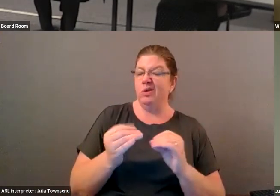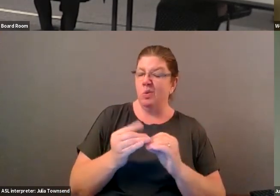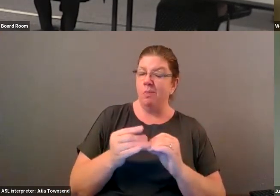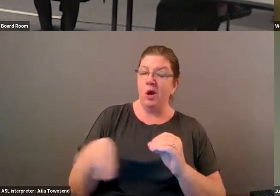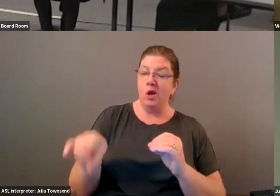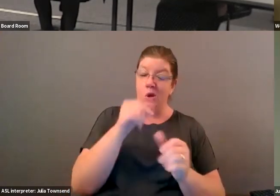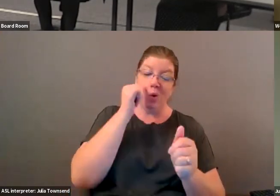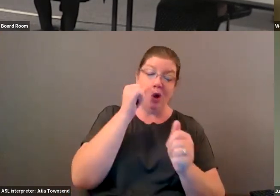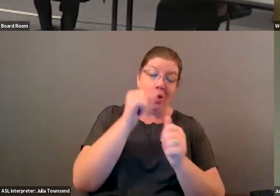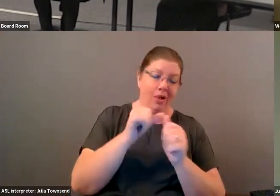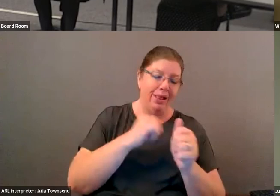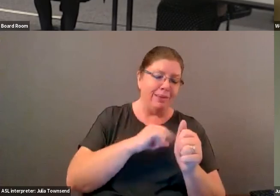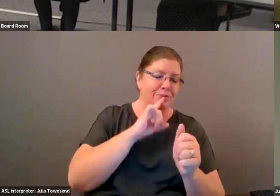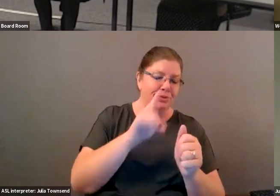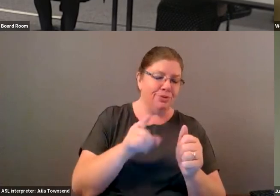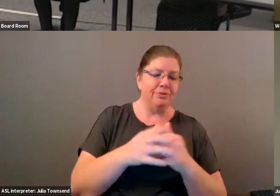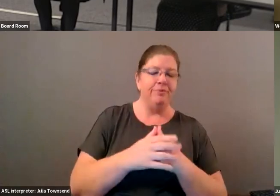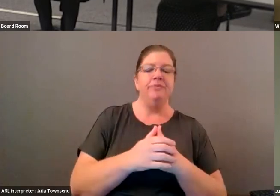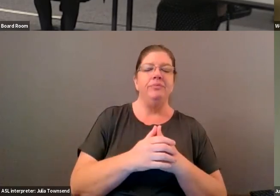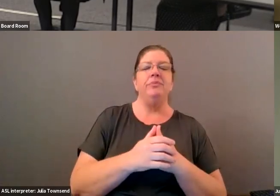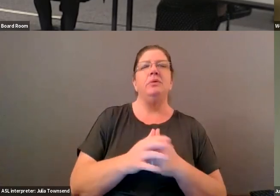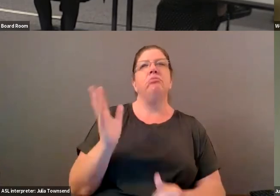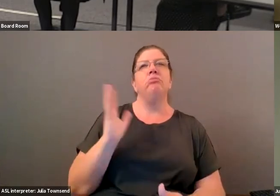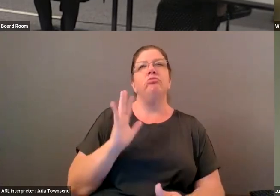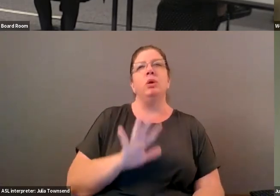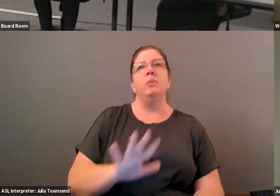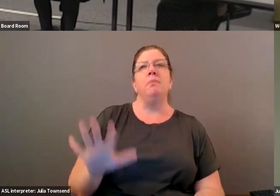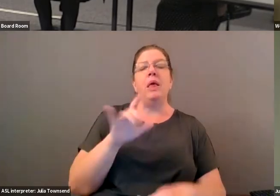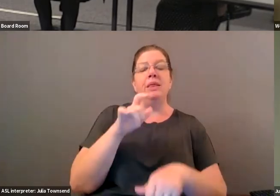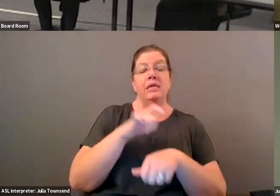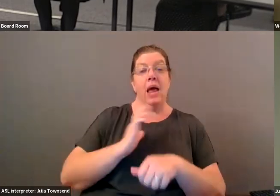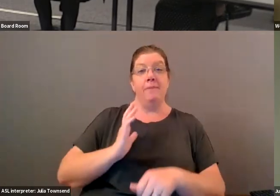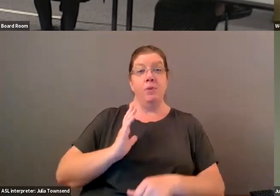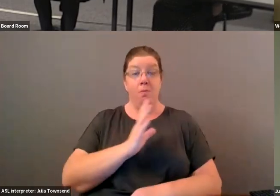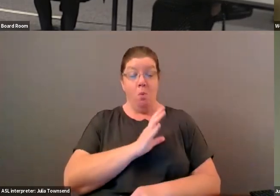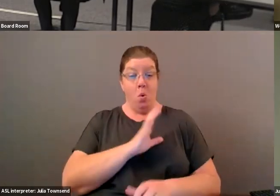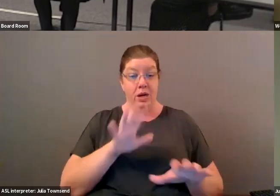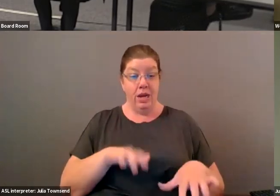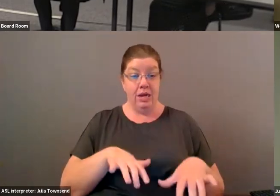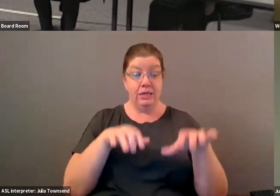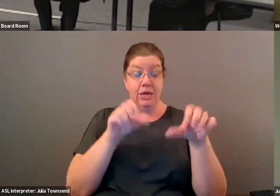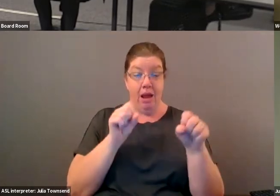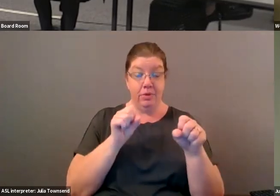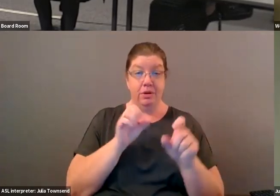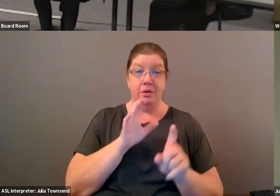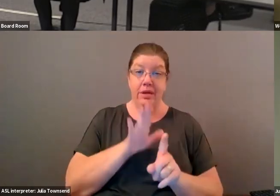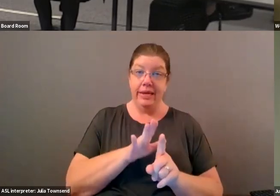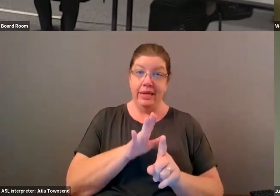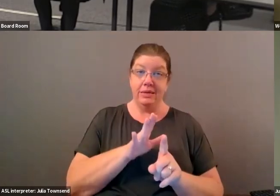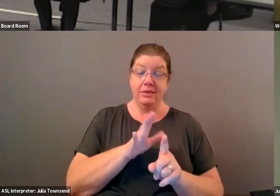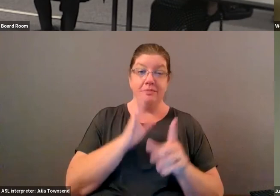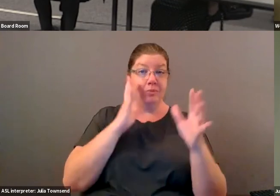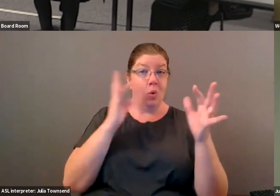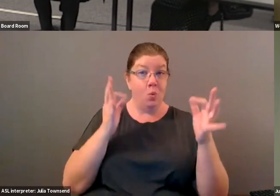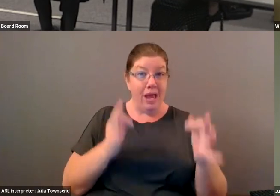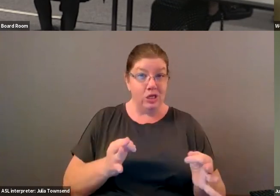recall. Along about the time that the board adopted its resolution